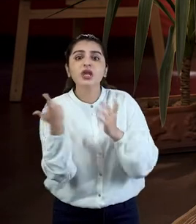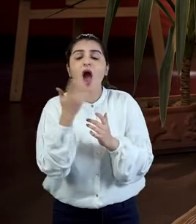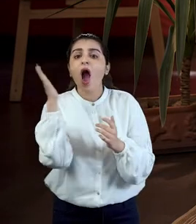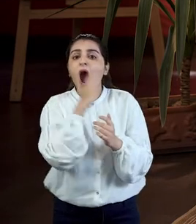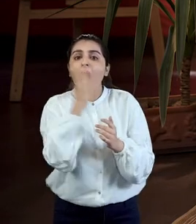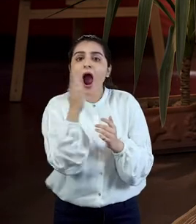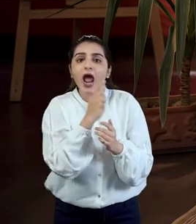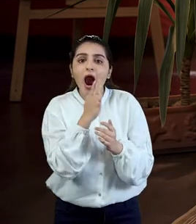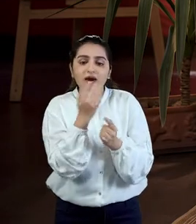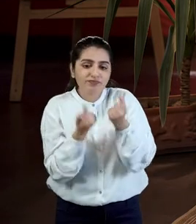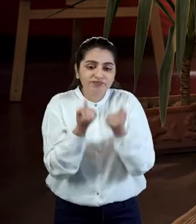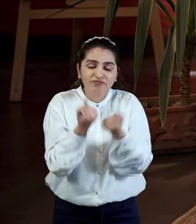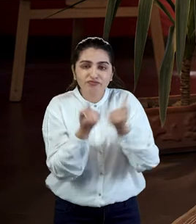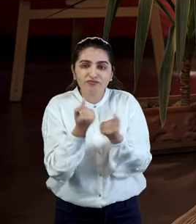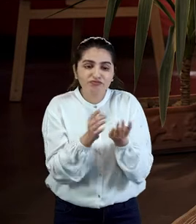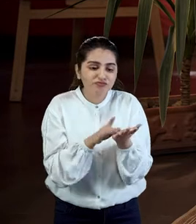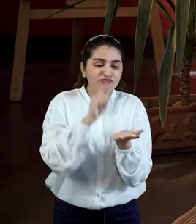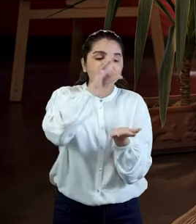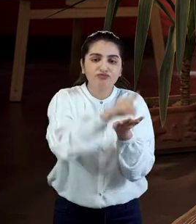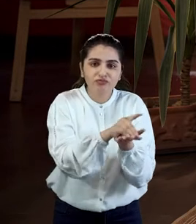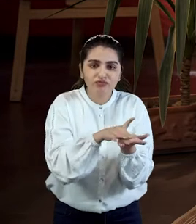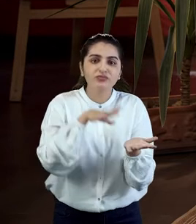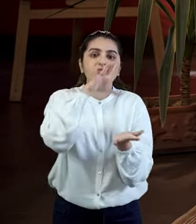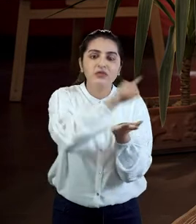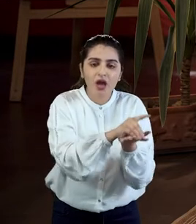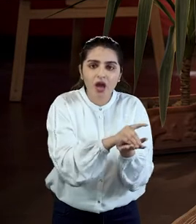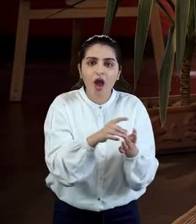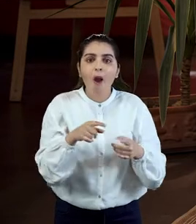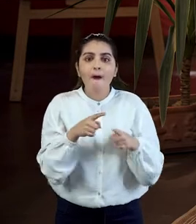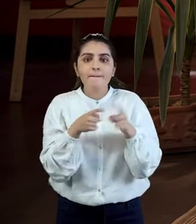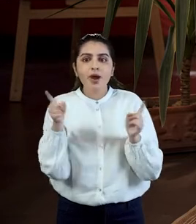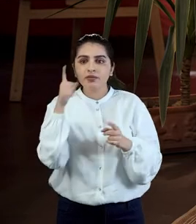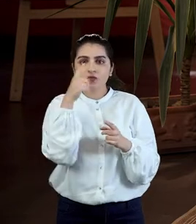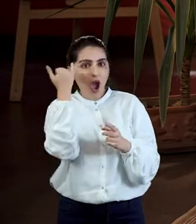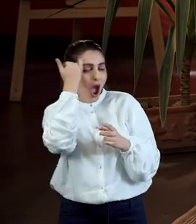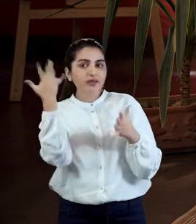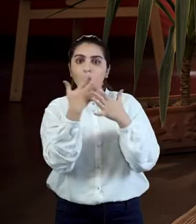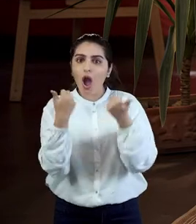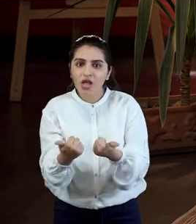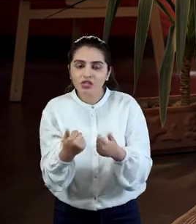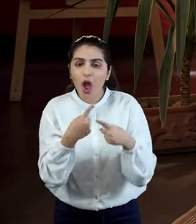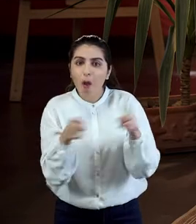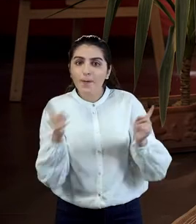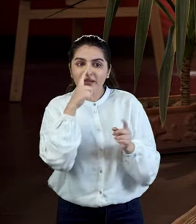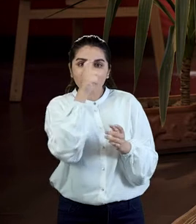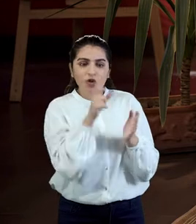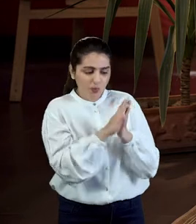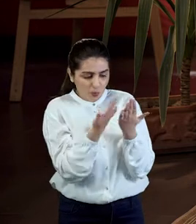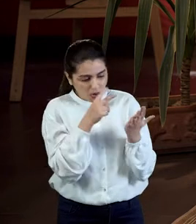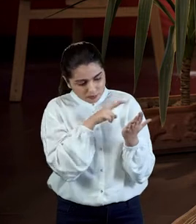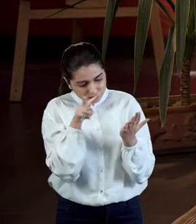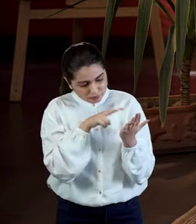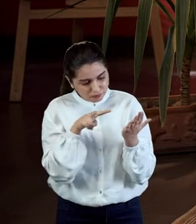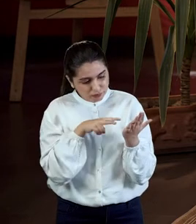green grasshopper and hid among the grass blades. Again, na chha usne idea socha, but The wizard read in